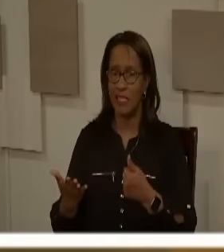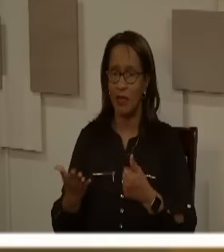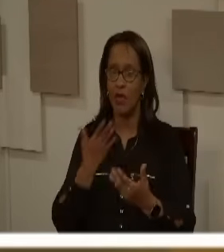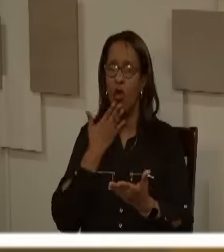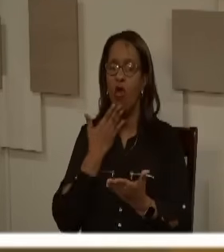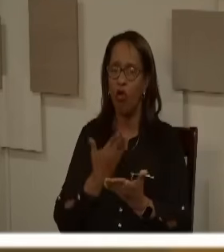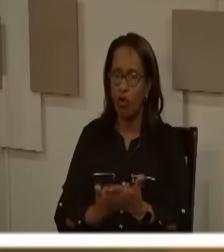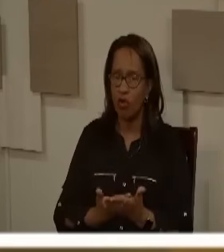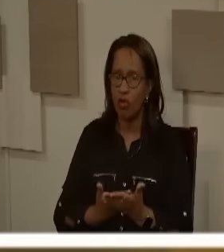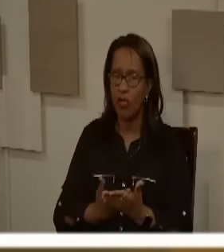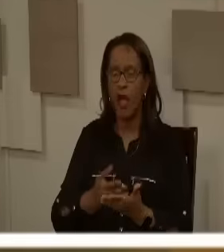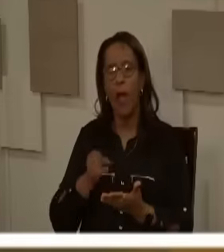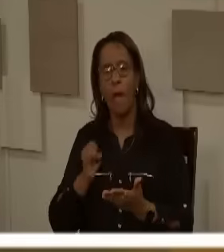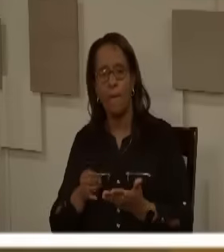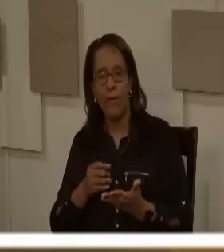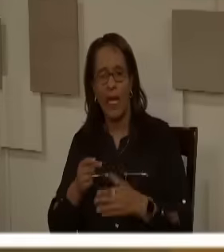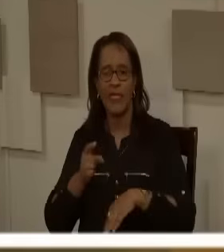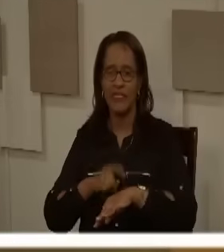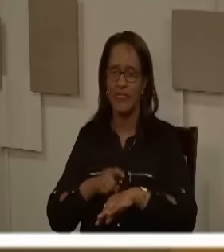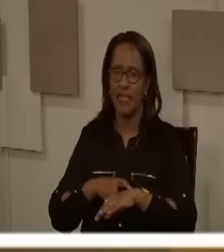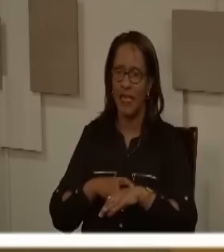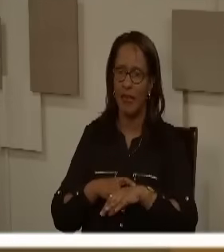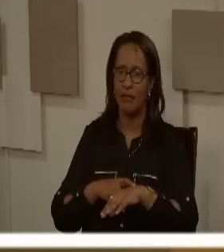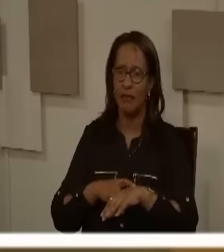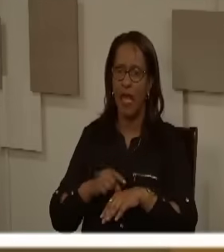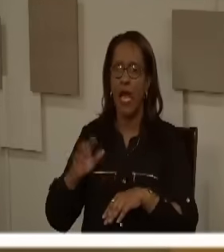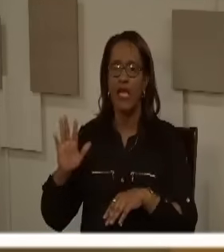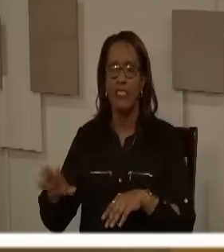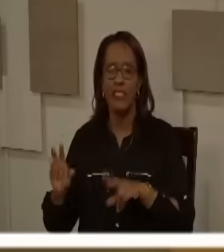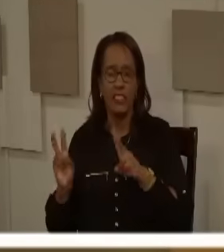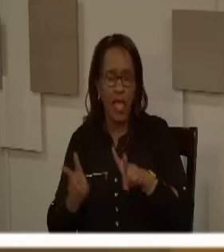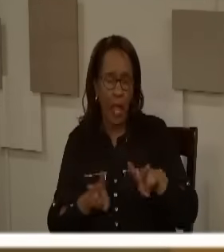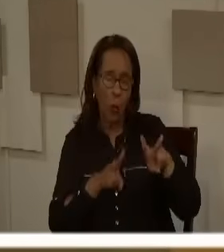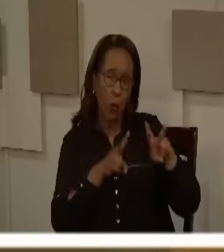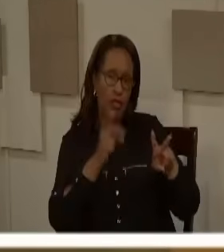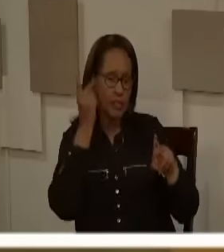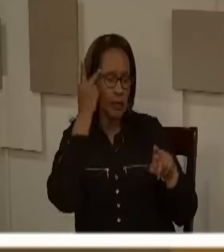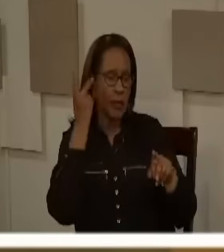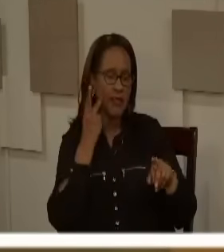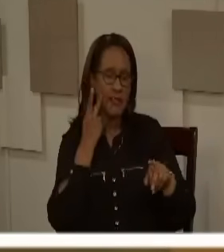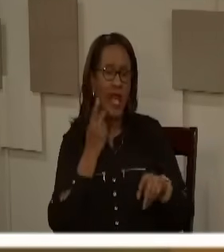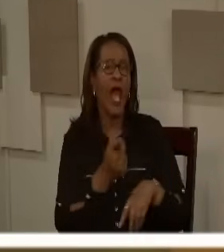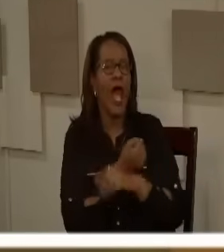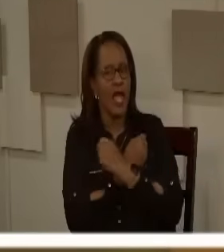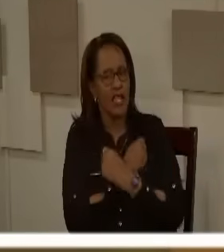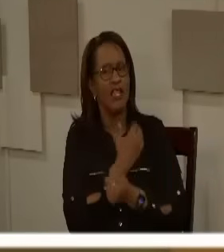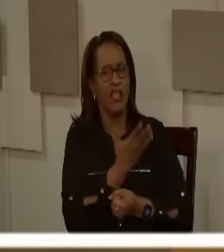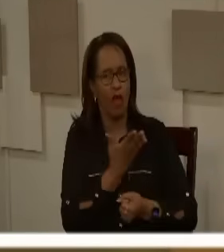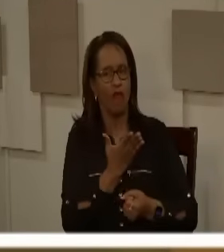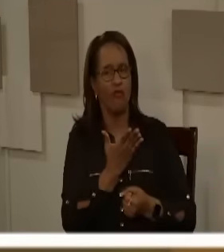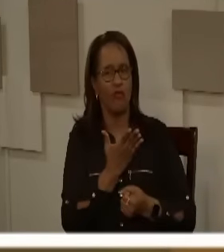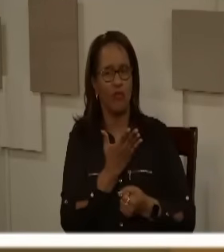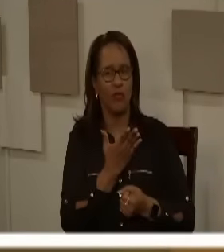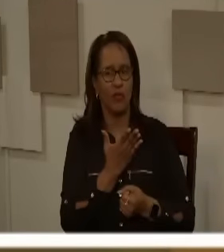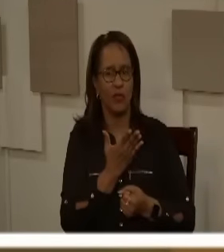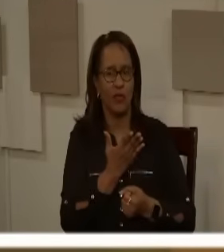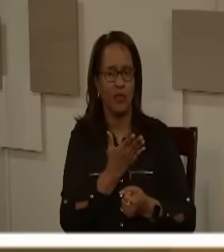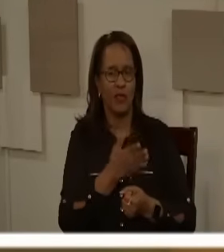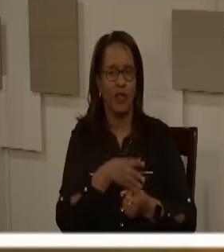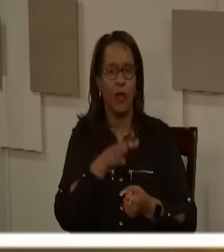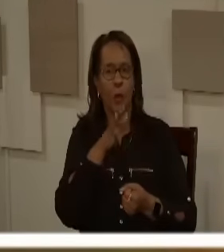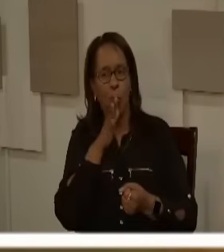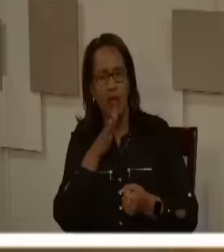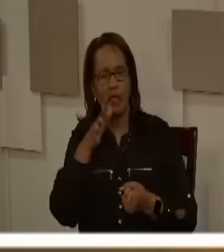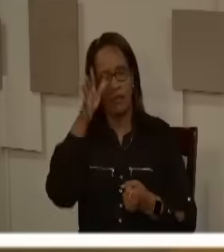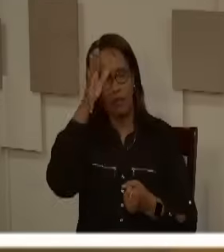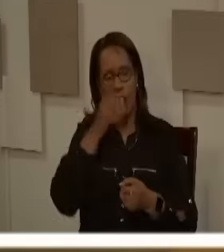So you understand the dynamic? You understand the dynamic? The dynamic is that if we're